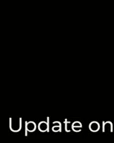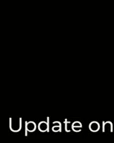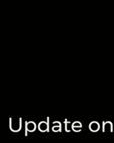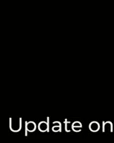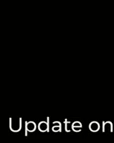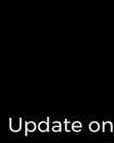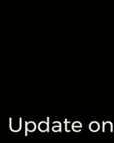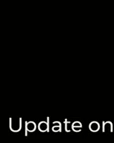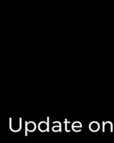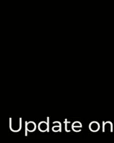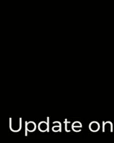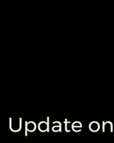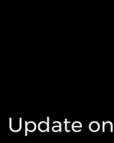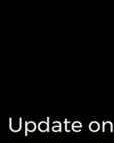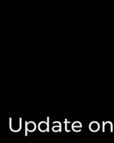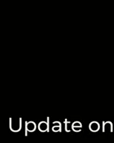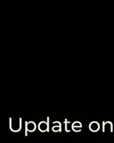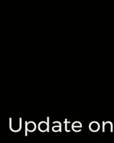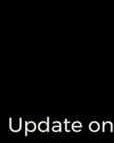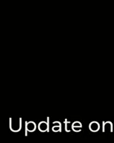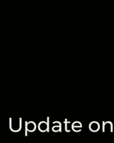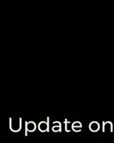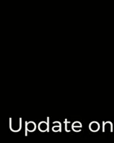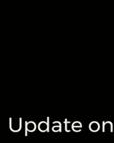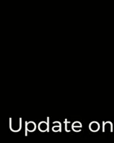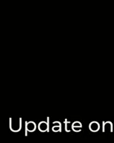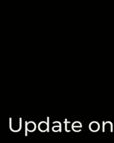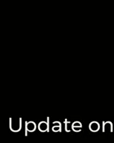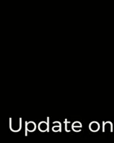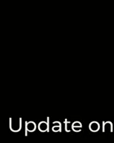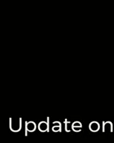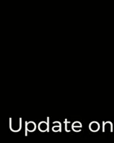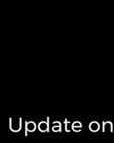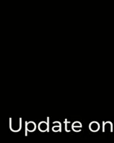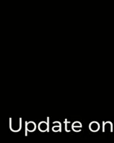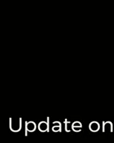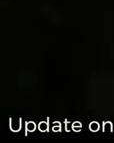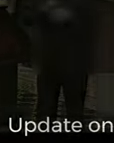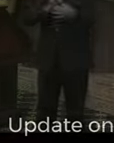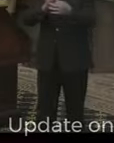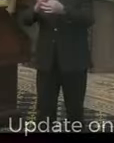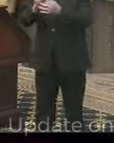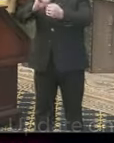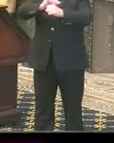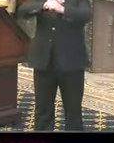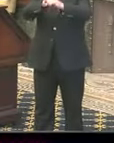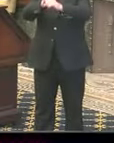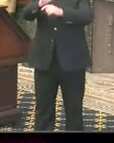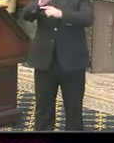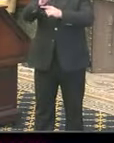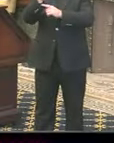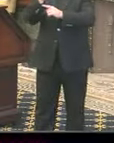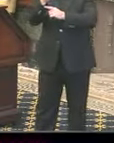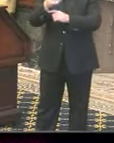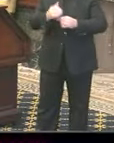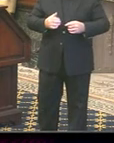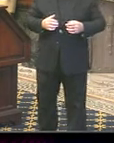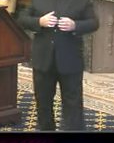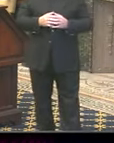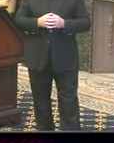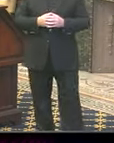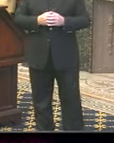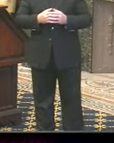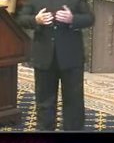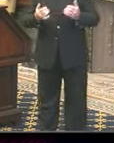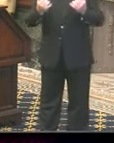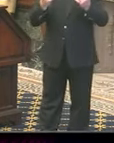the briefing on the City of Philadelphia's response to COVID-19. Today, all of our speakers are joining the briefing virtually to